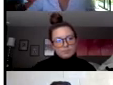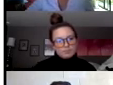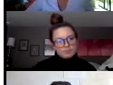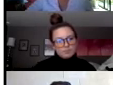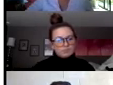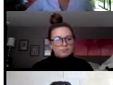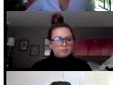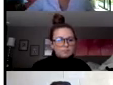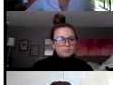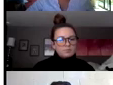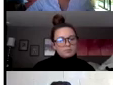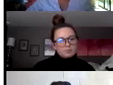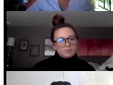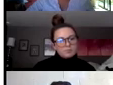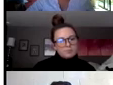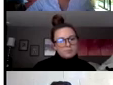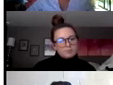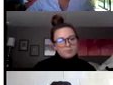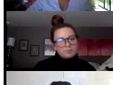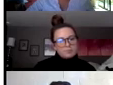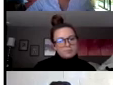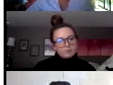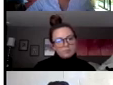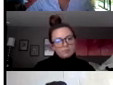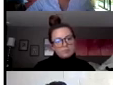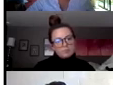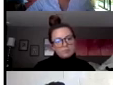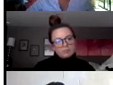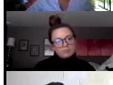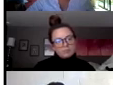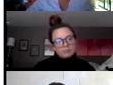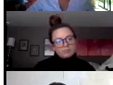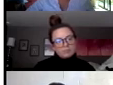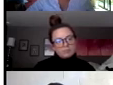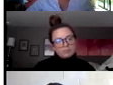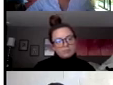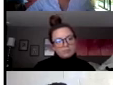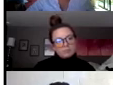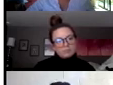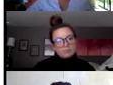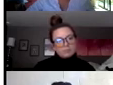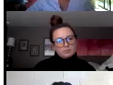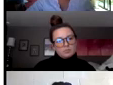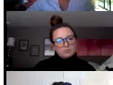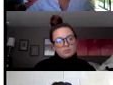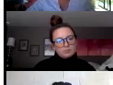here, another student-led group that involves others is known as the Third World Liberation Front.